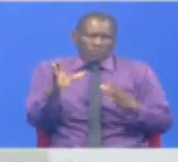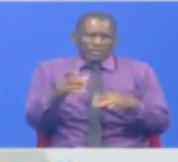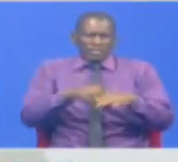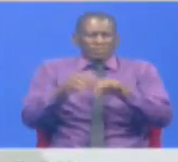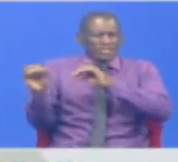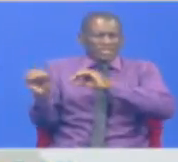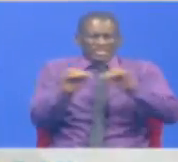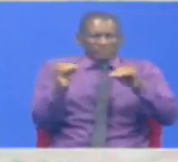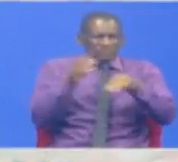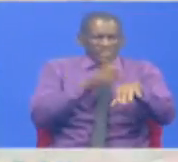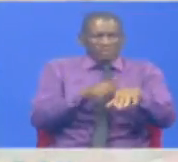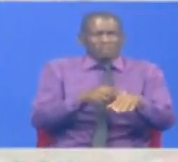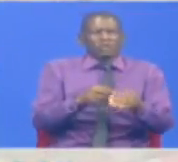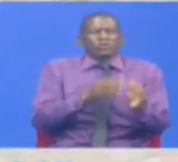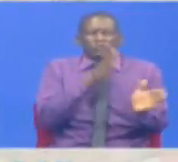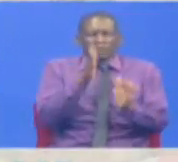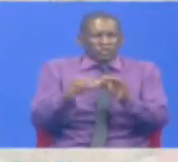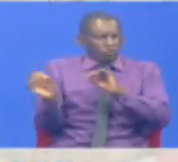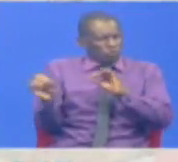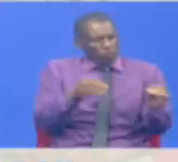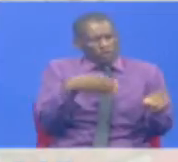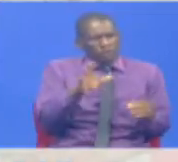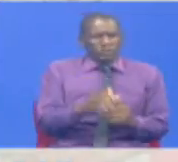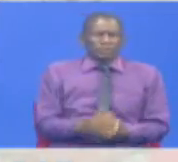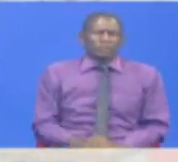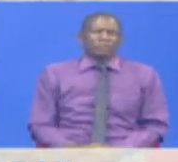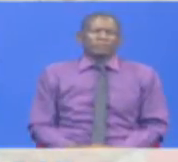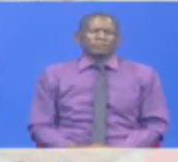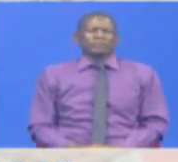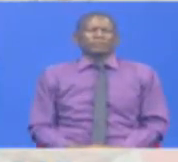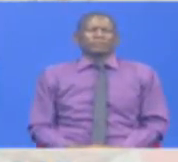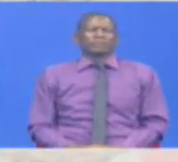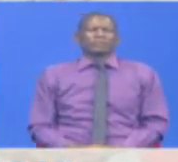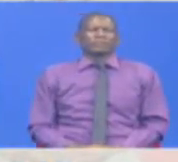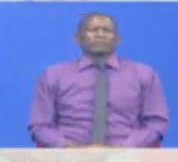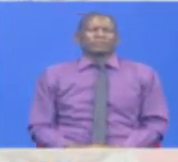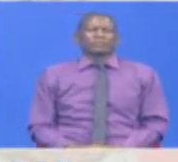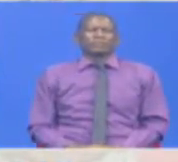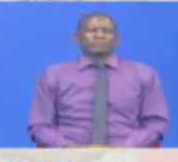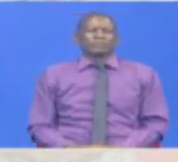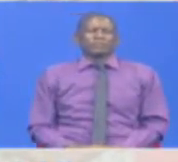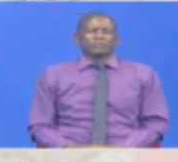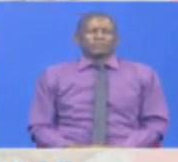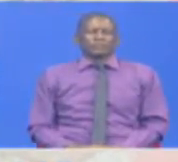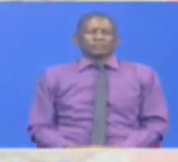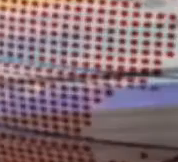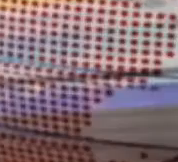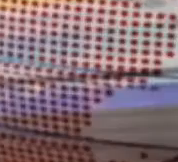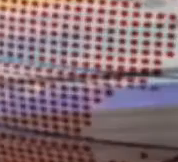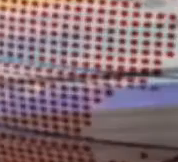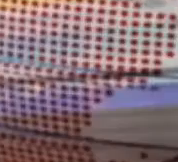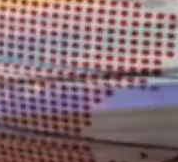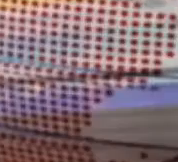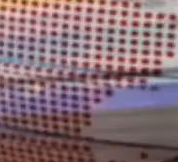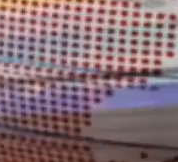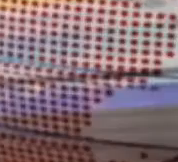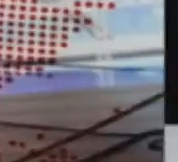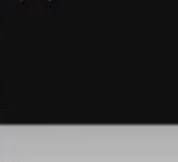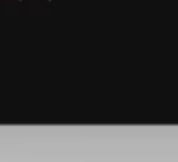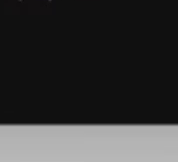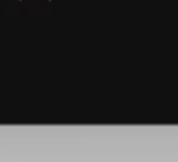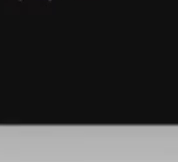window. NTV Sport